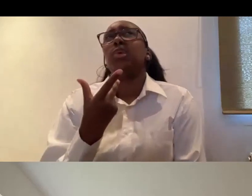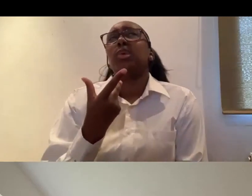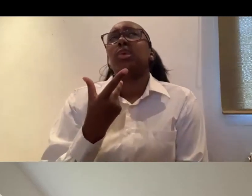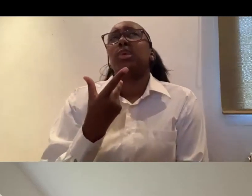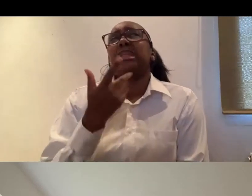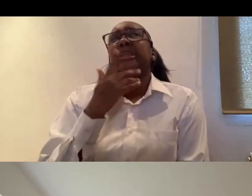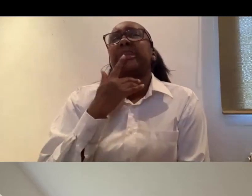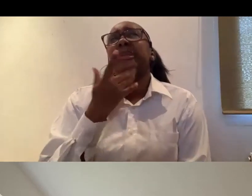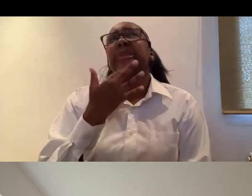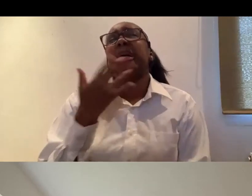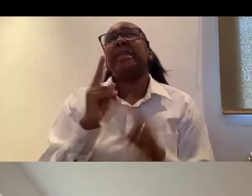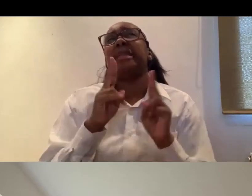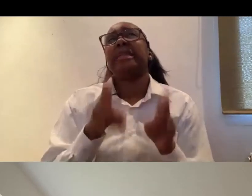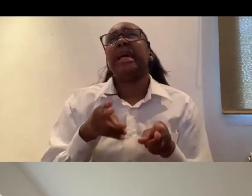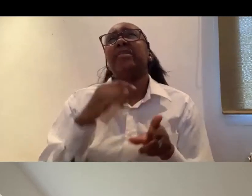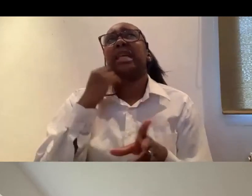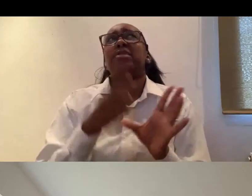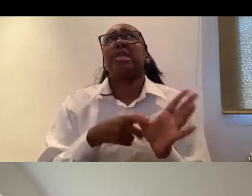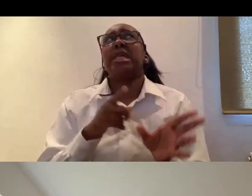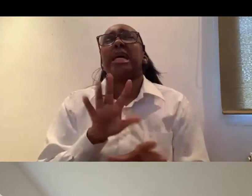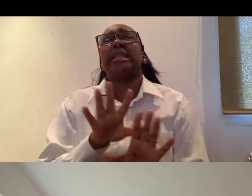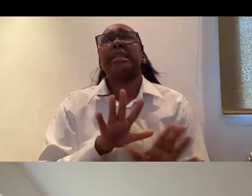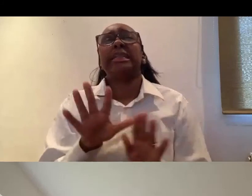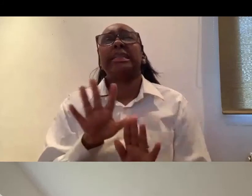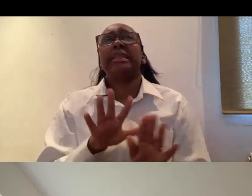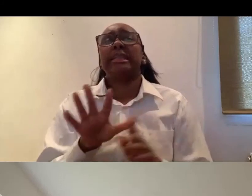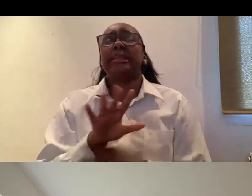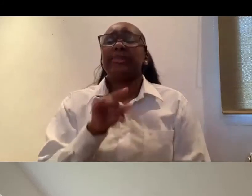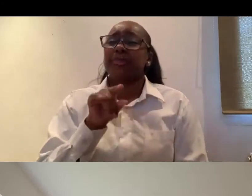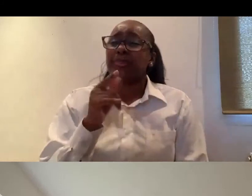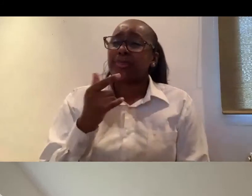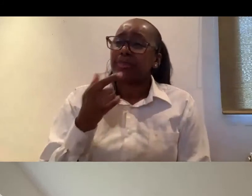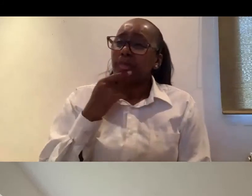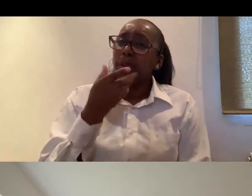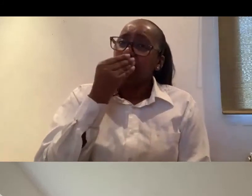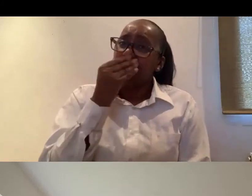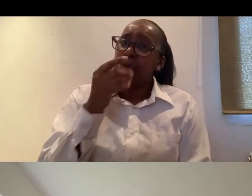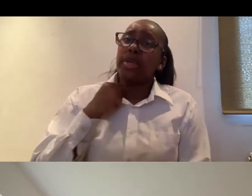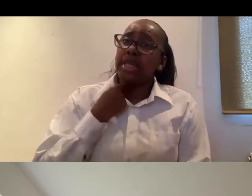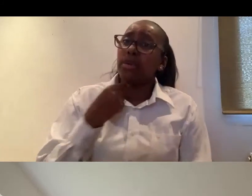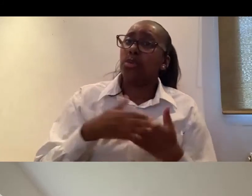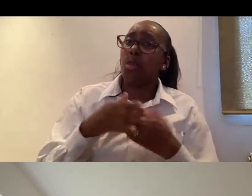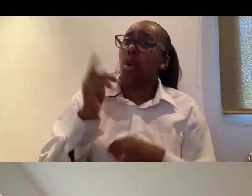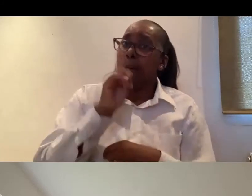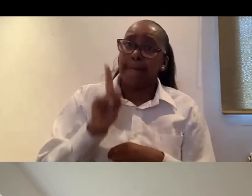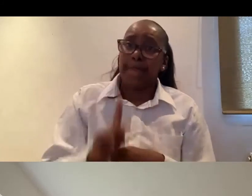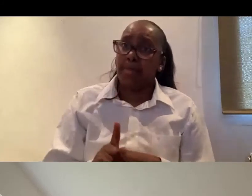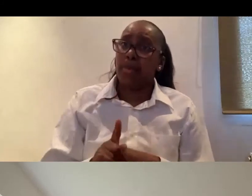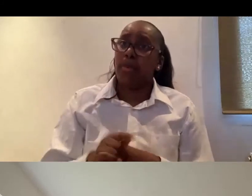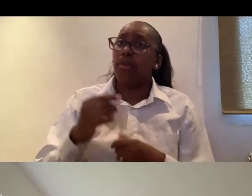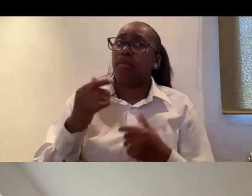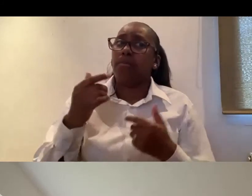deaths by flu every year, but what I would say is that actually flu kills a lot more people than